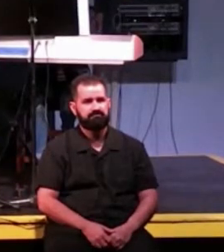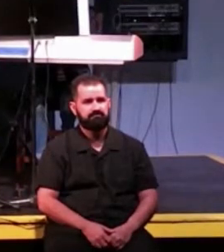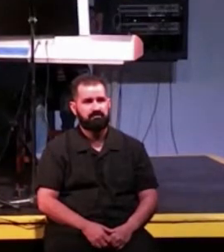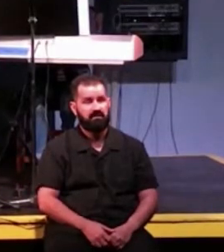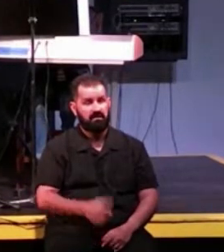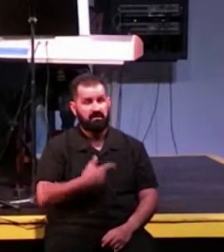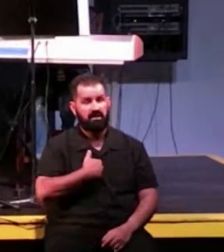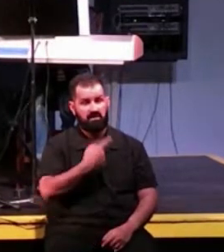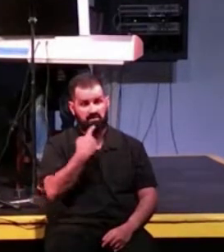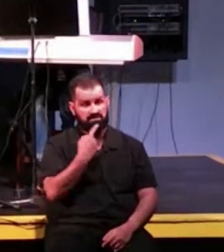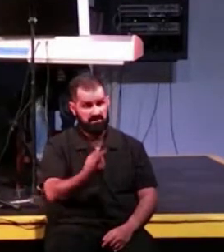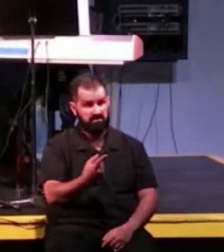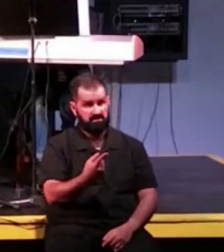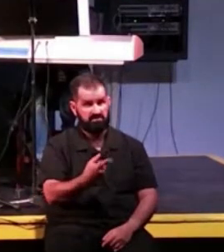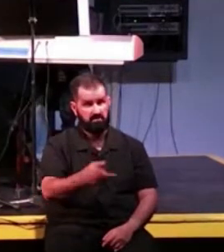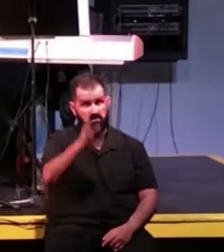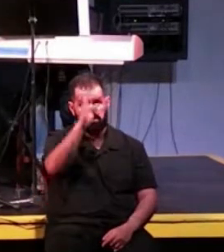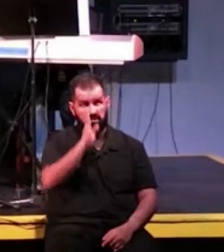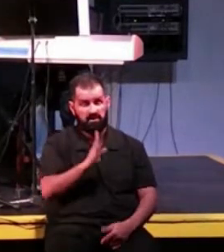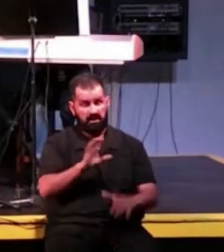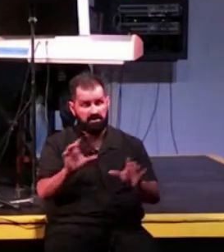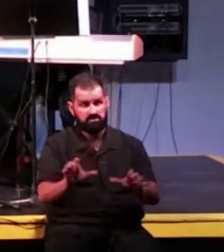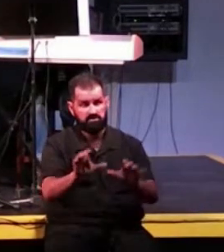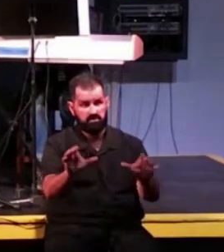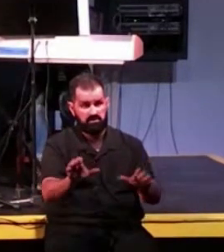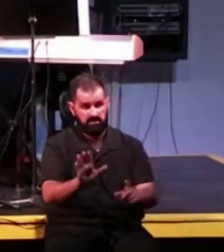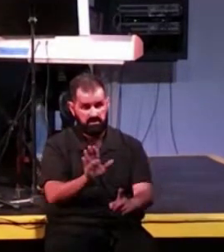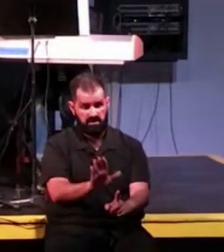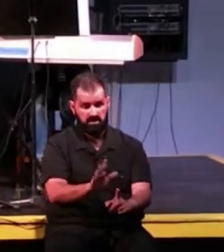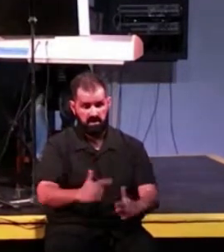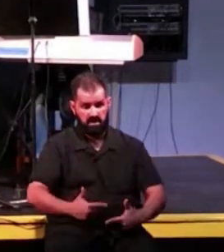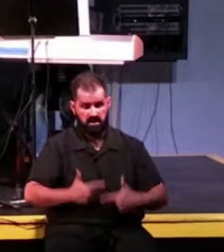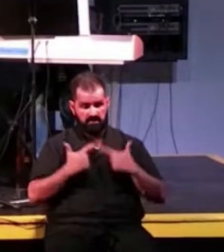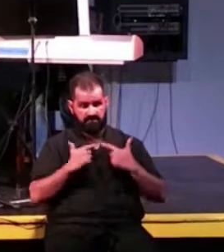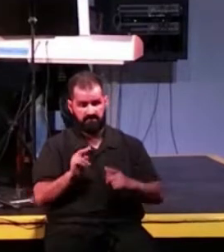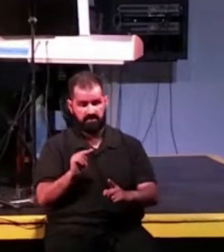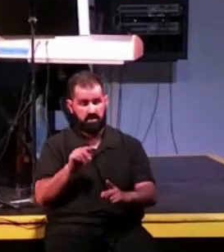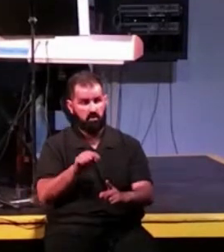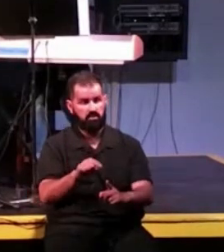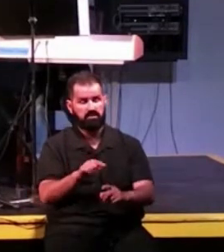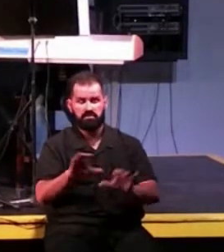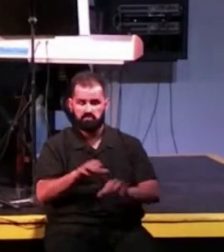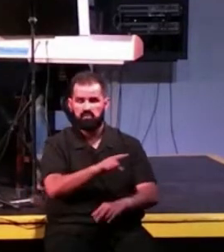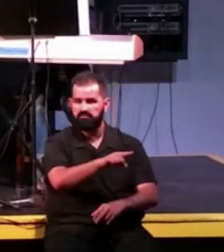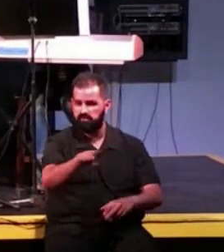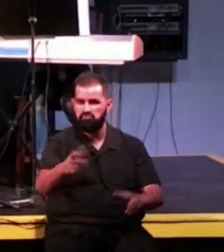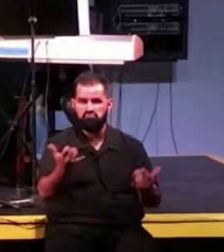And I'll tell you what God is doing in the life of Naomi, He's doing for you right now.